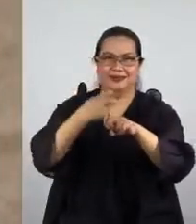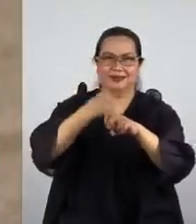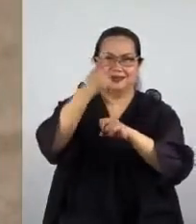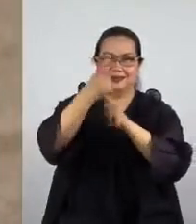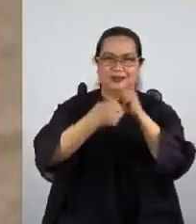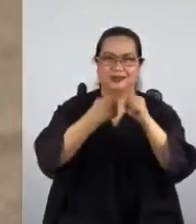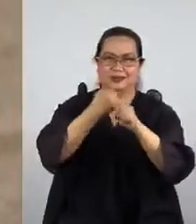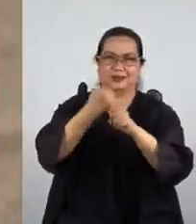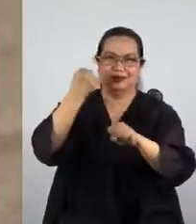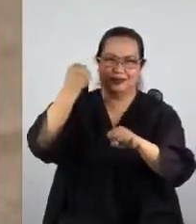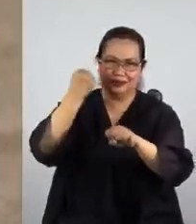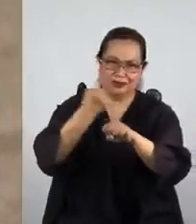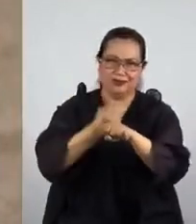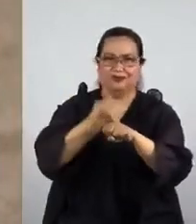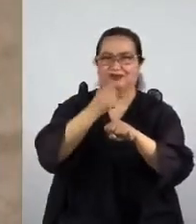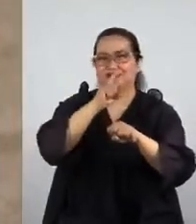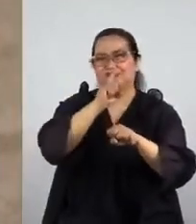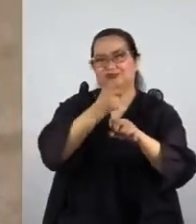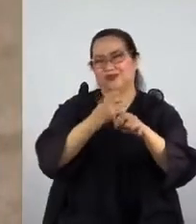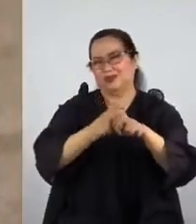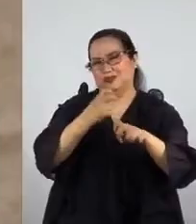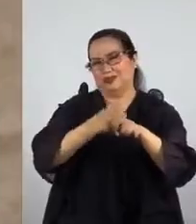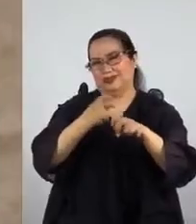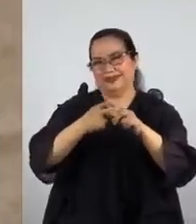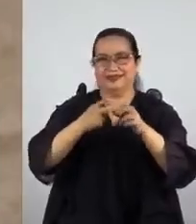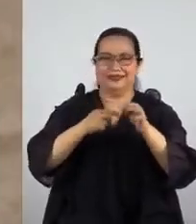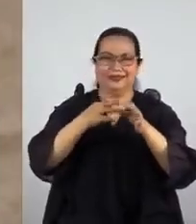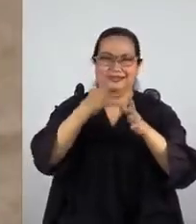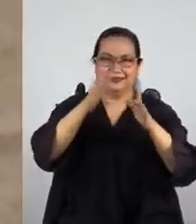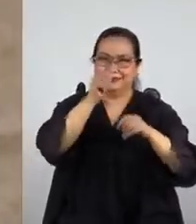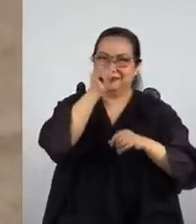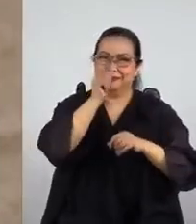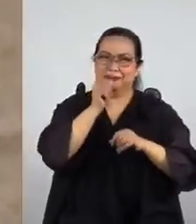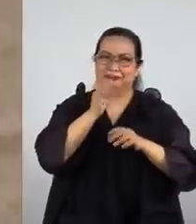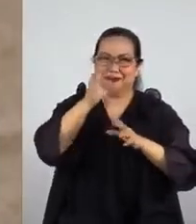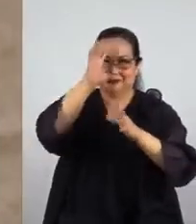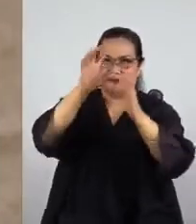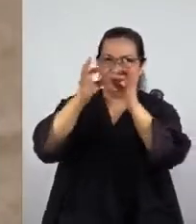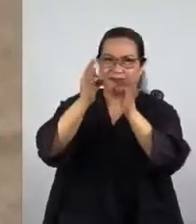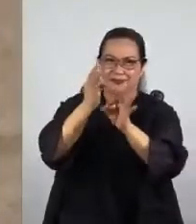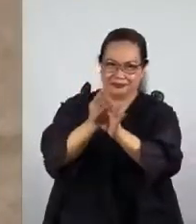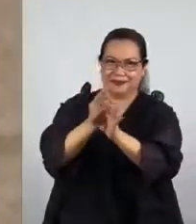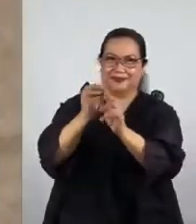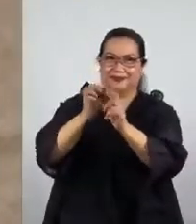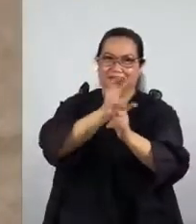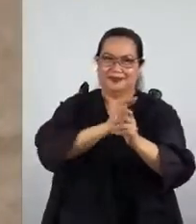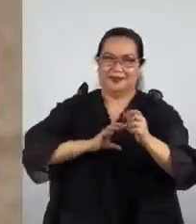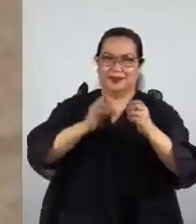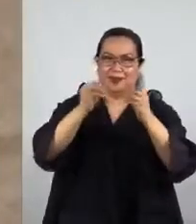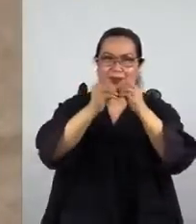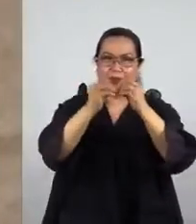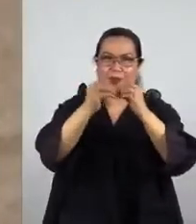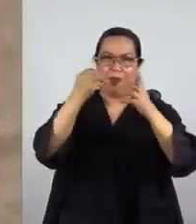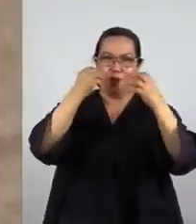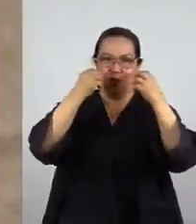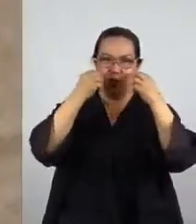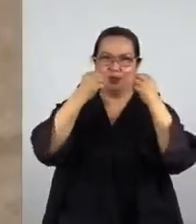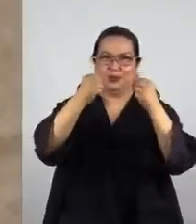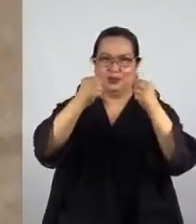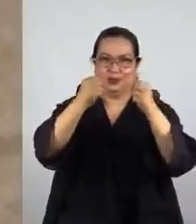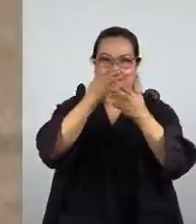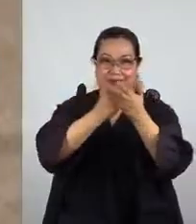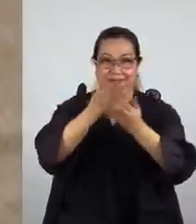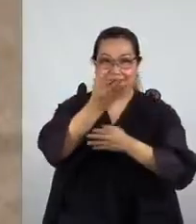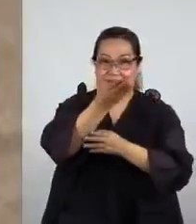2 years. You endured, and your faith in Christ remained firm or even strengthened. But some of